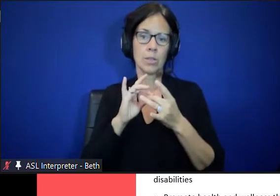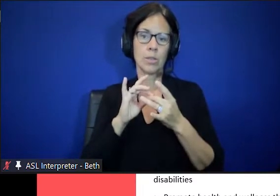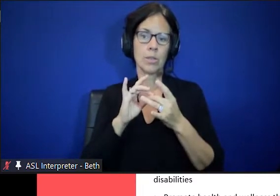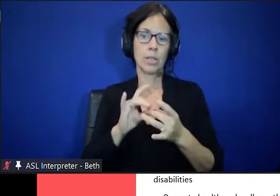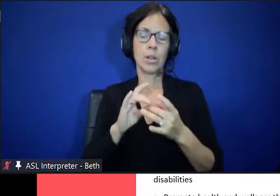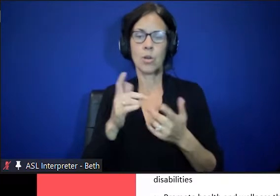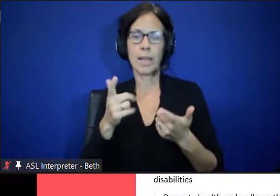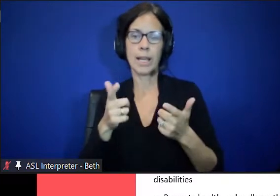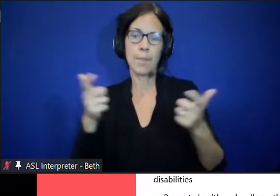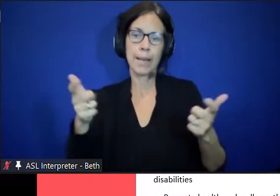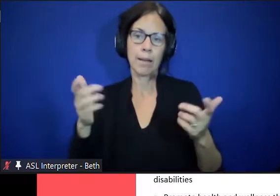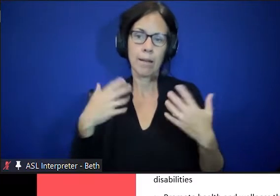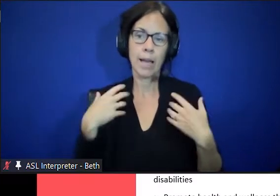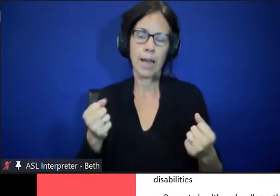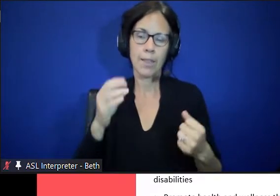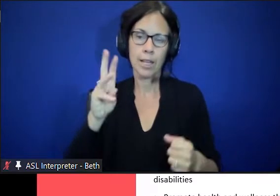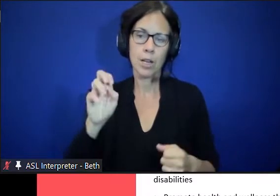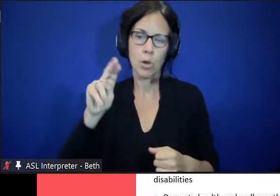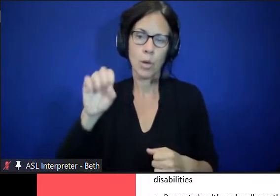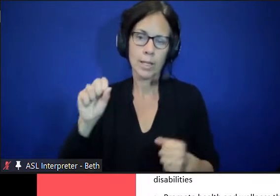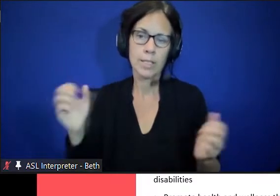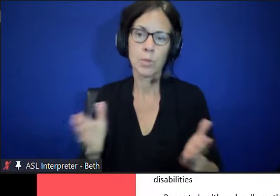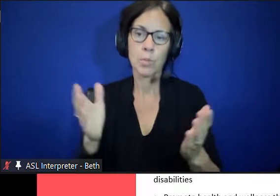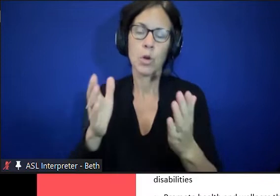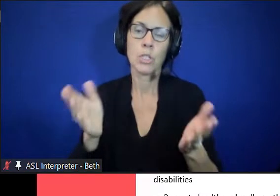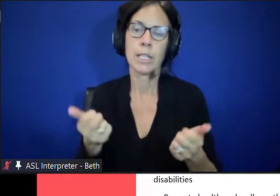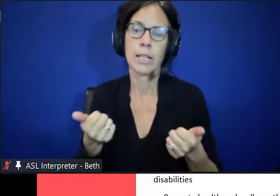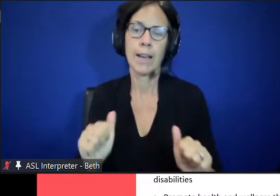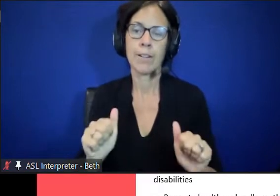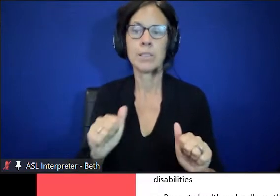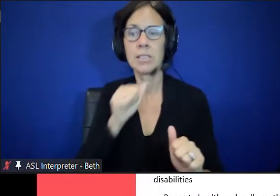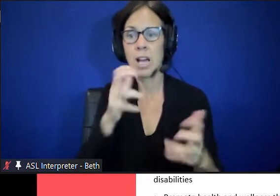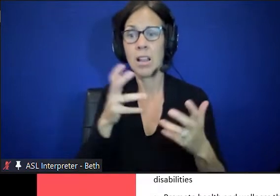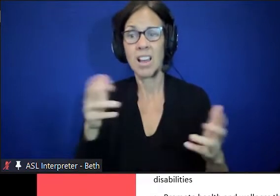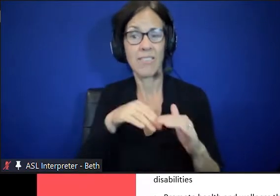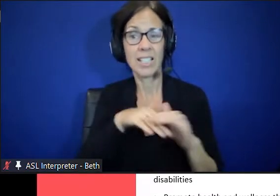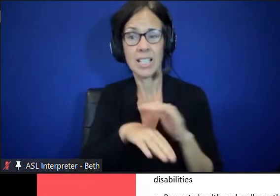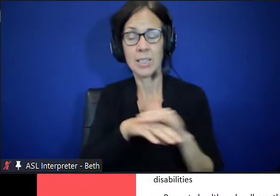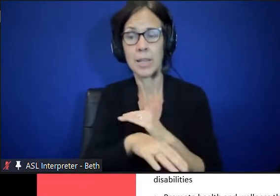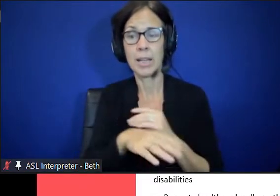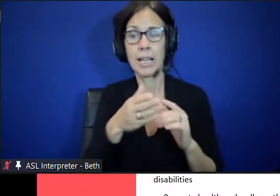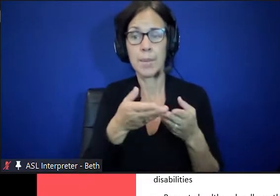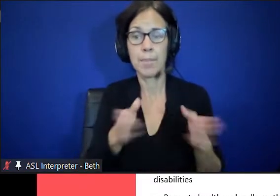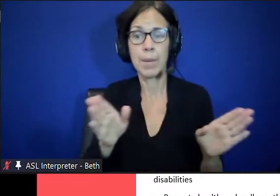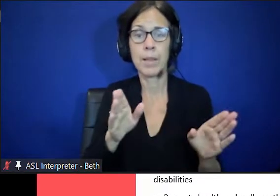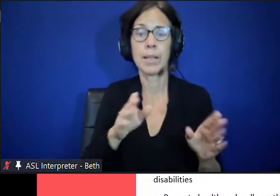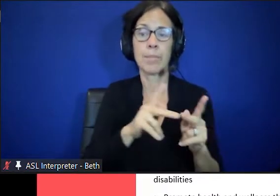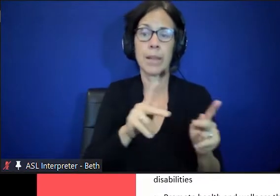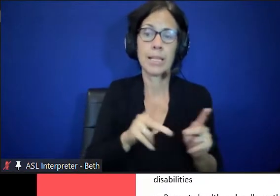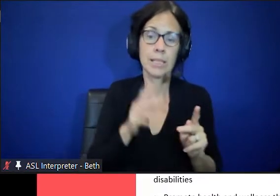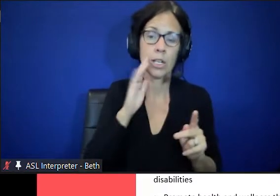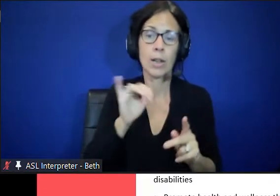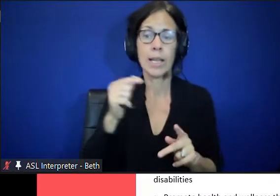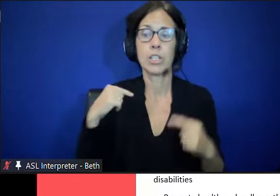and wellness promotion efforts. So example, like there's a lot of inaccessibility in public places and gyms, and maybe people are even nervous